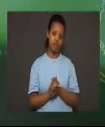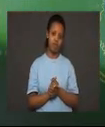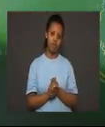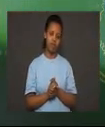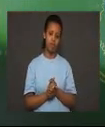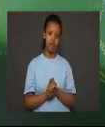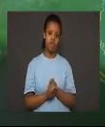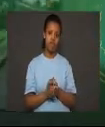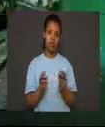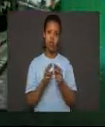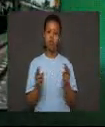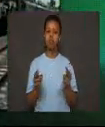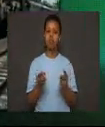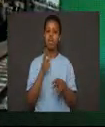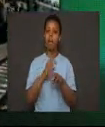Welcome back, students.